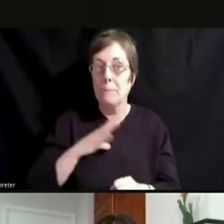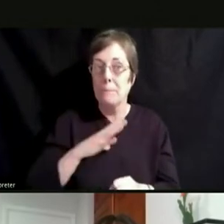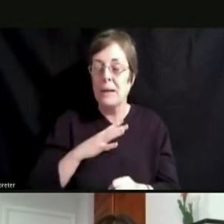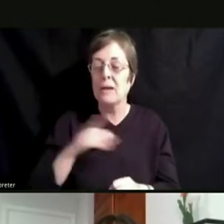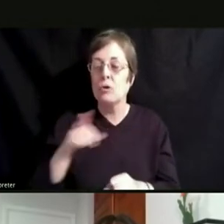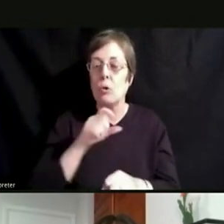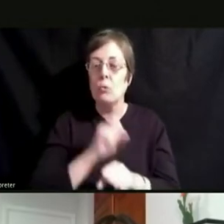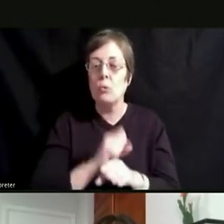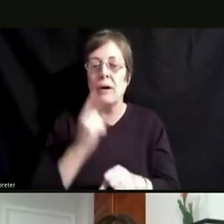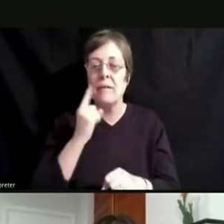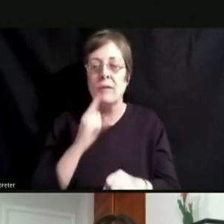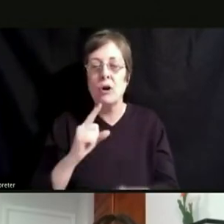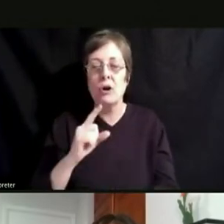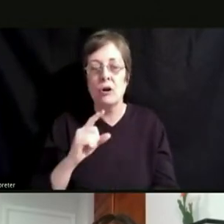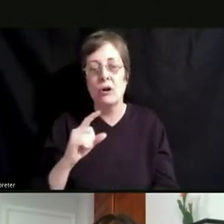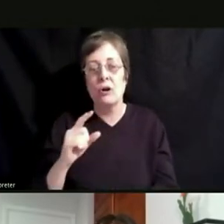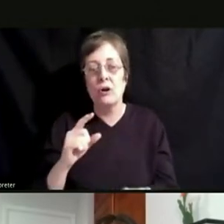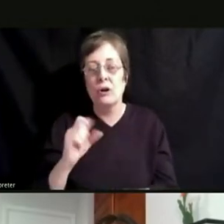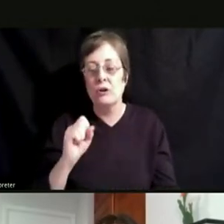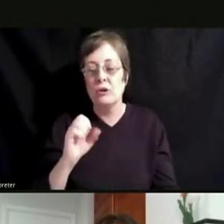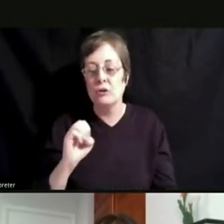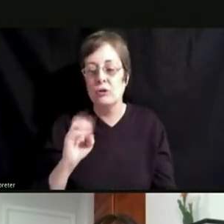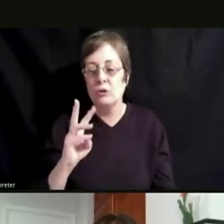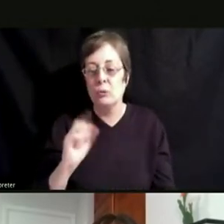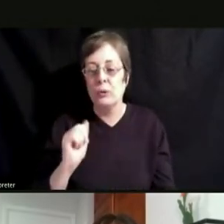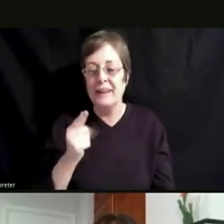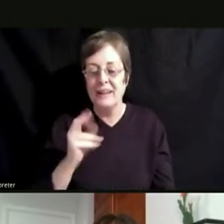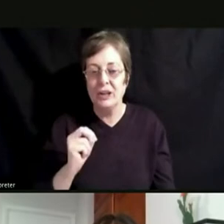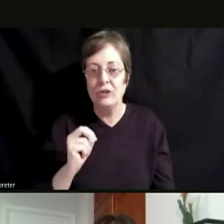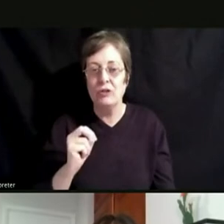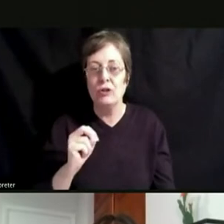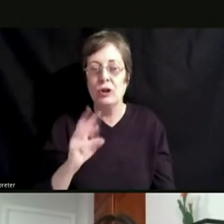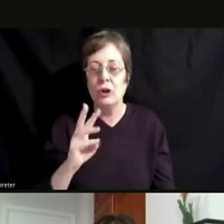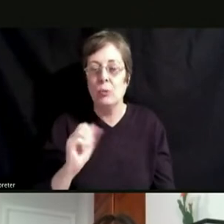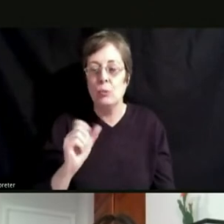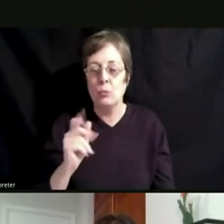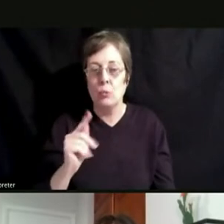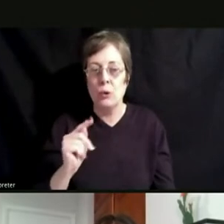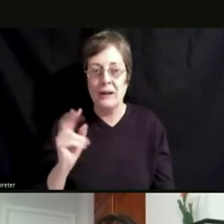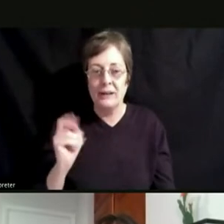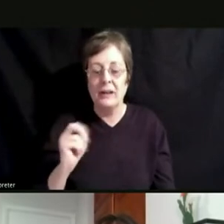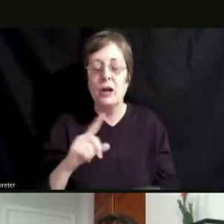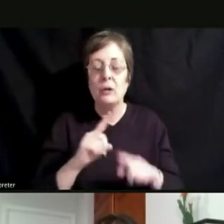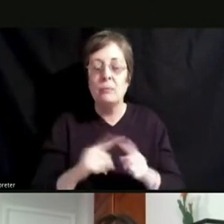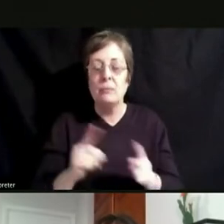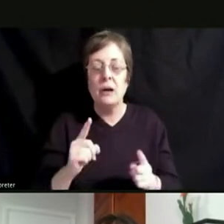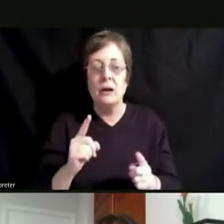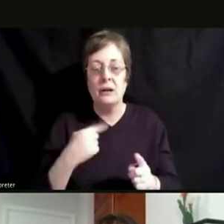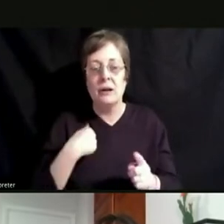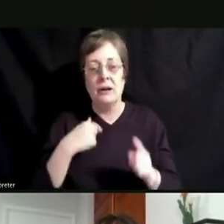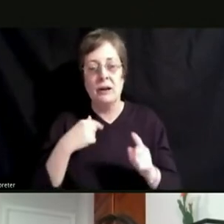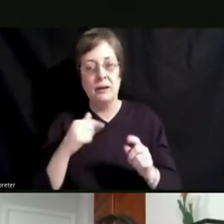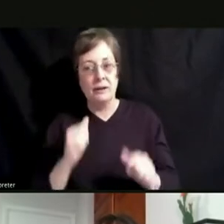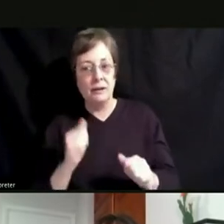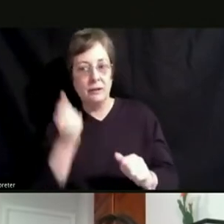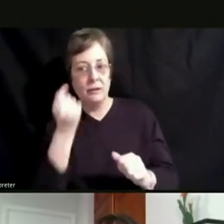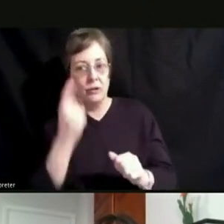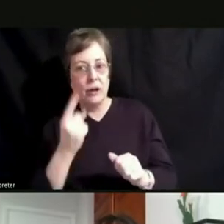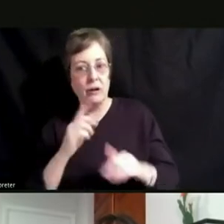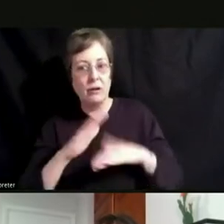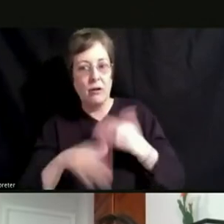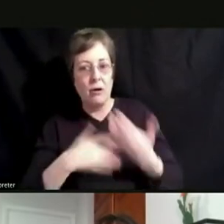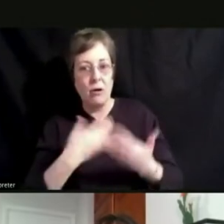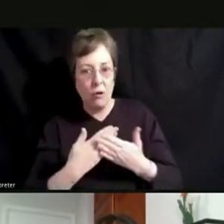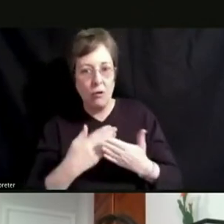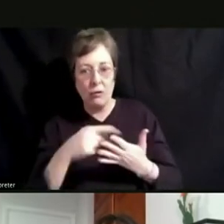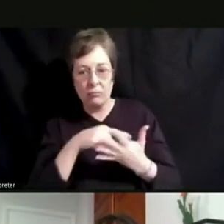for sewage and waste facilities, but it was a way for me to understand all of the intricacies of working in a laboratory from the ground